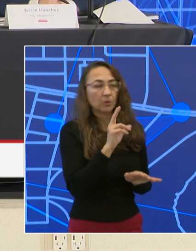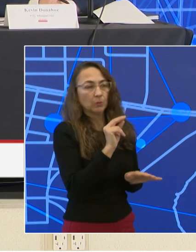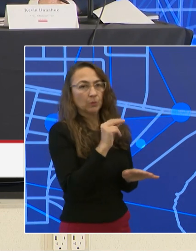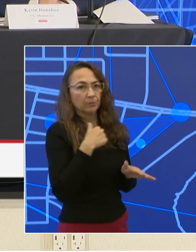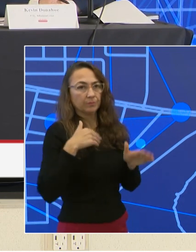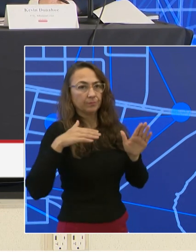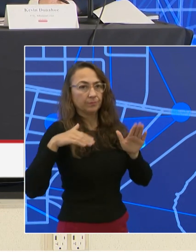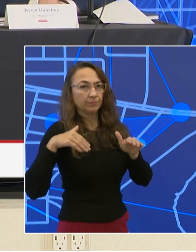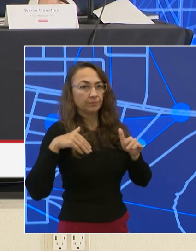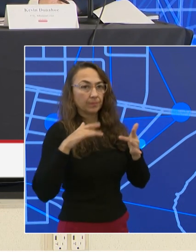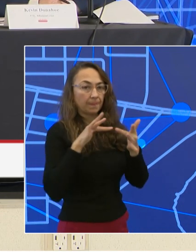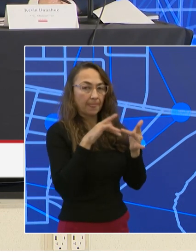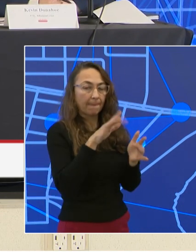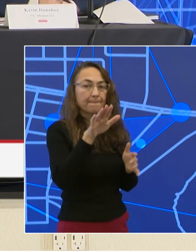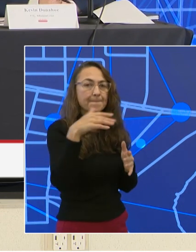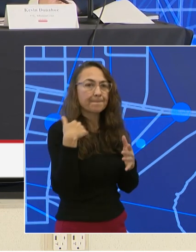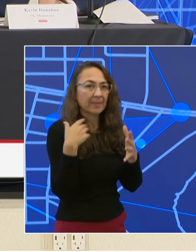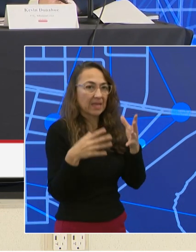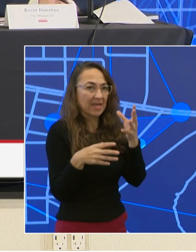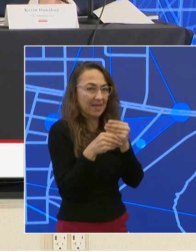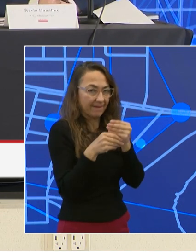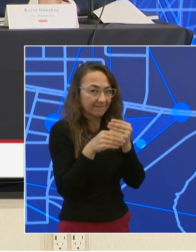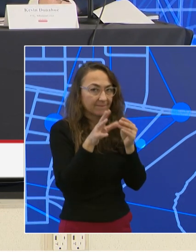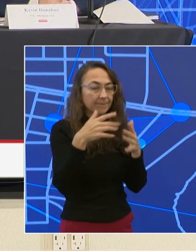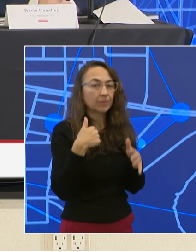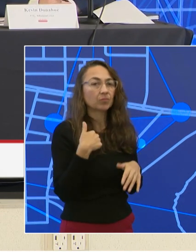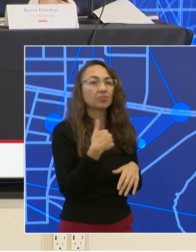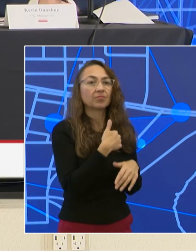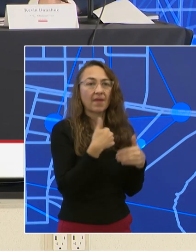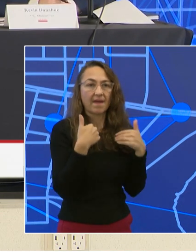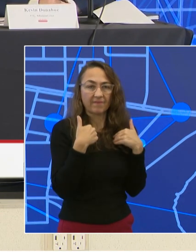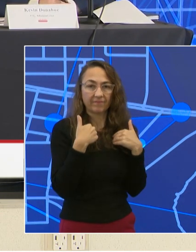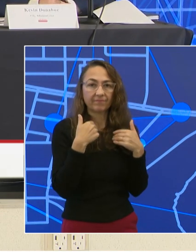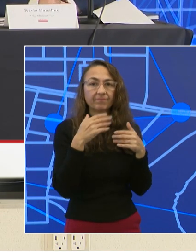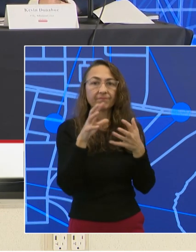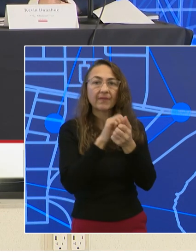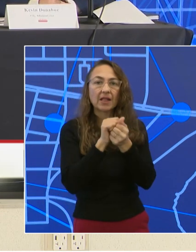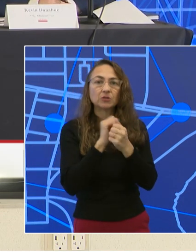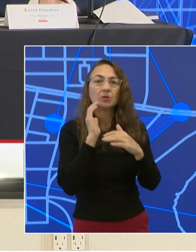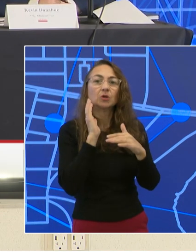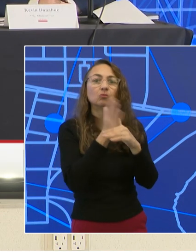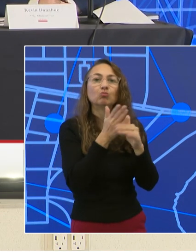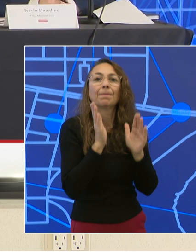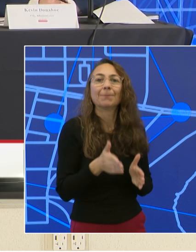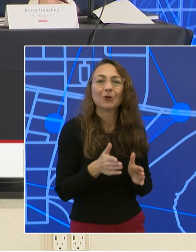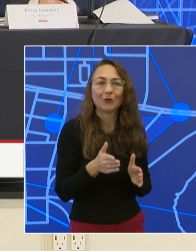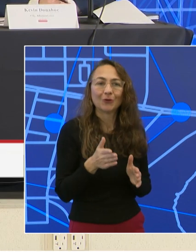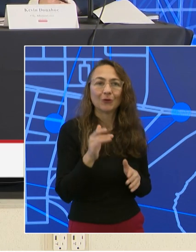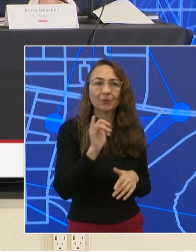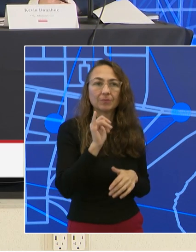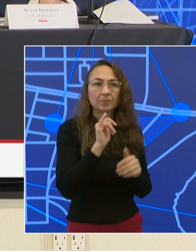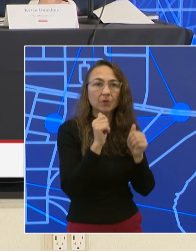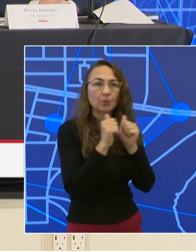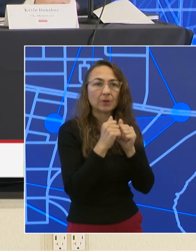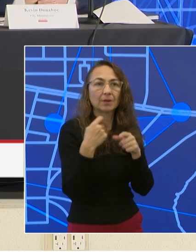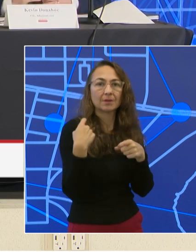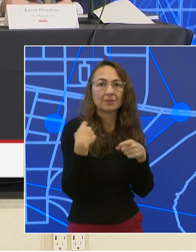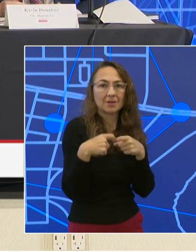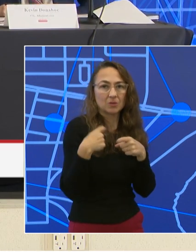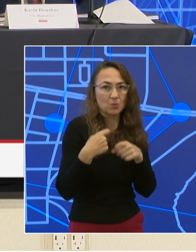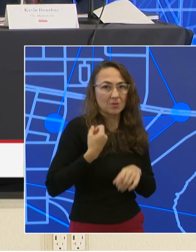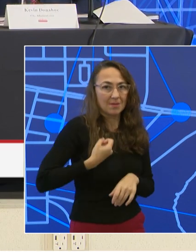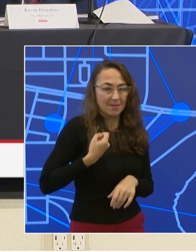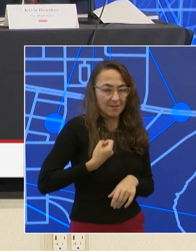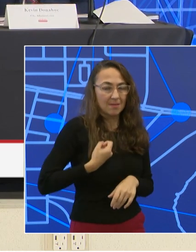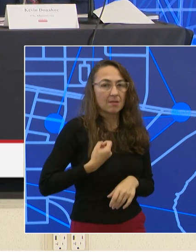thing? Just so you know, we have violence interrupters as well who have expertise in working with Latino gangs, and so also working closely with MPD to make